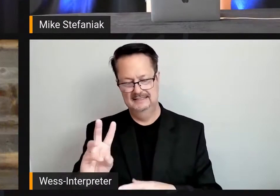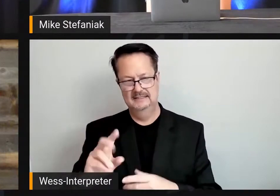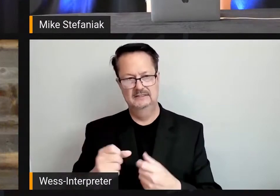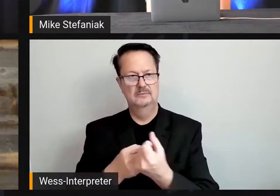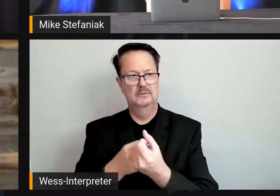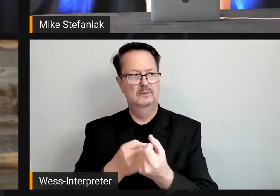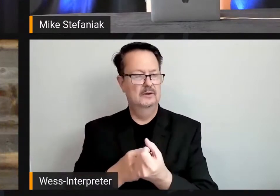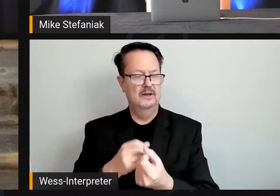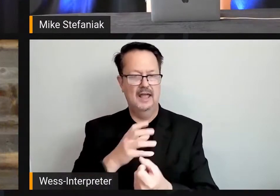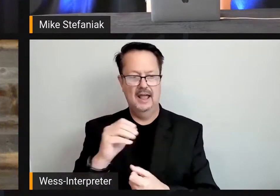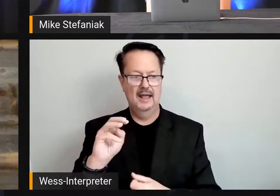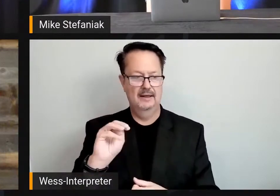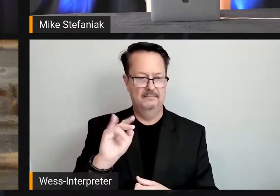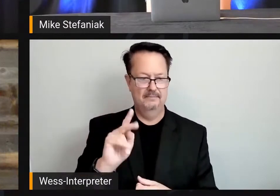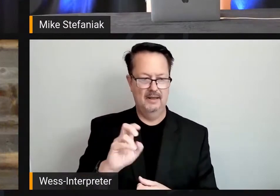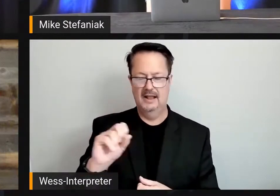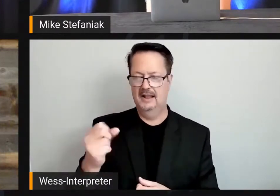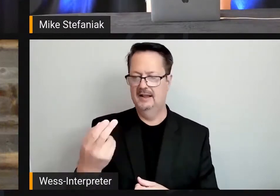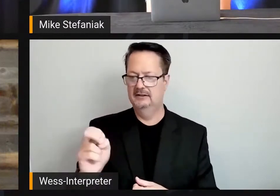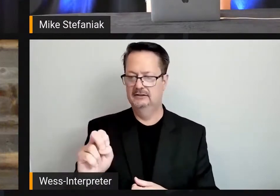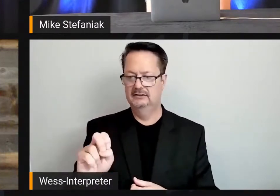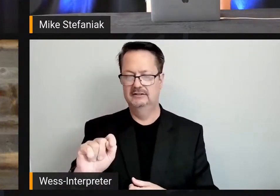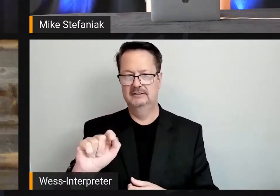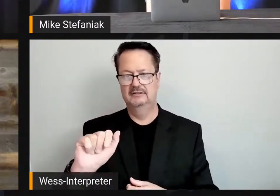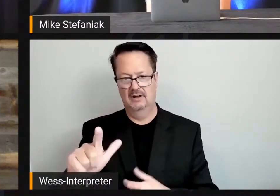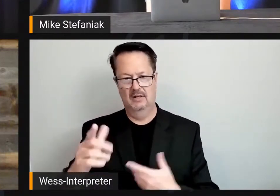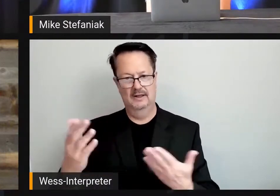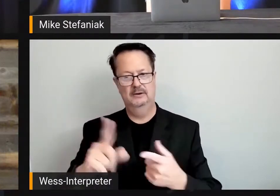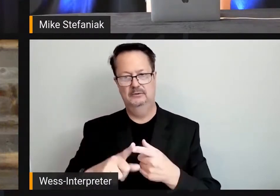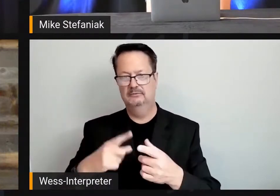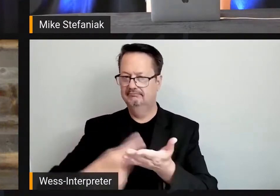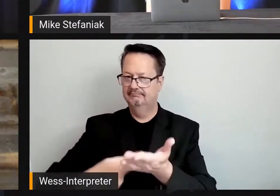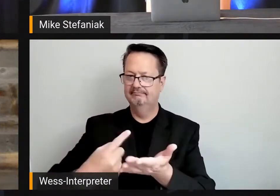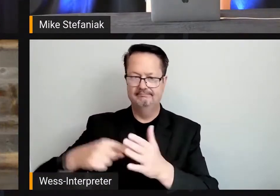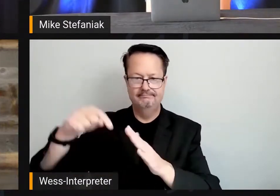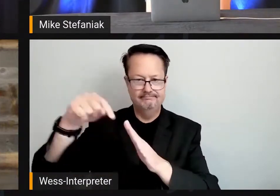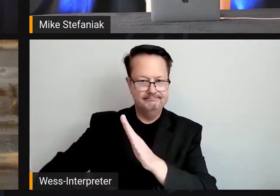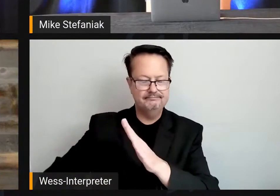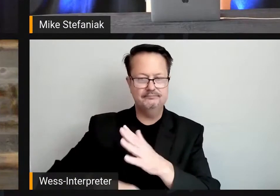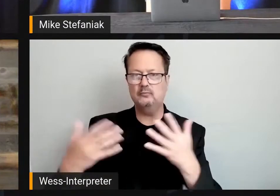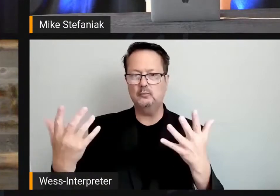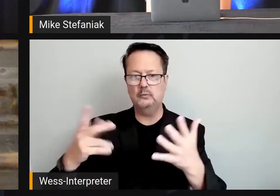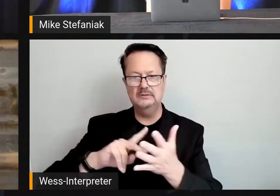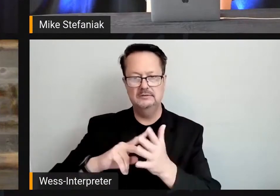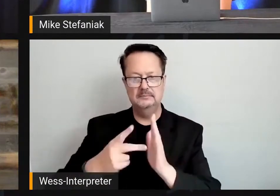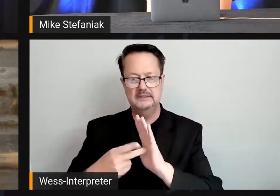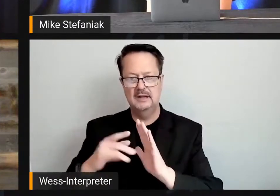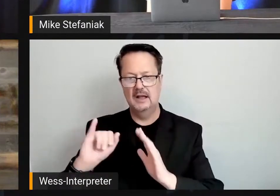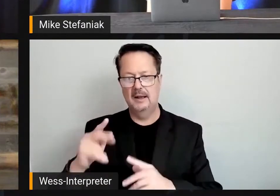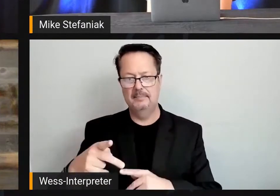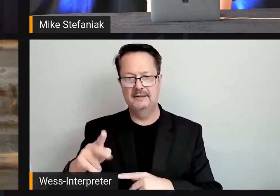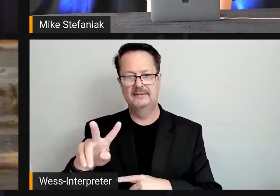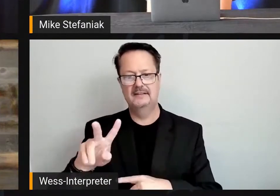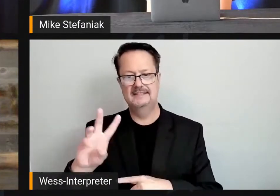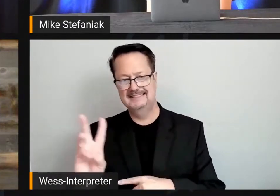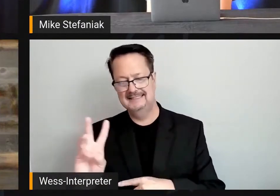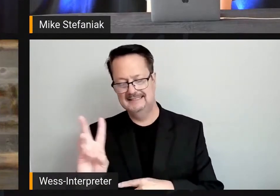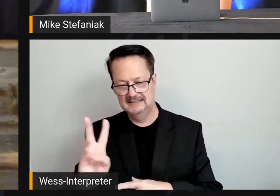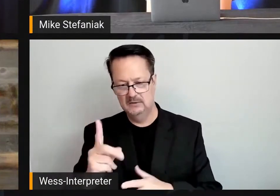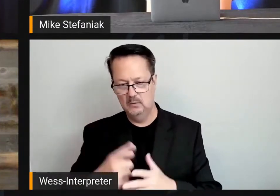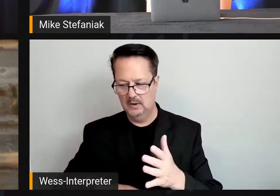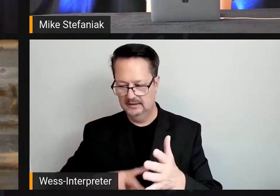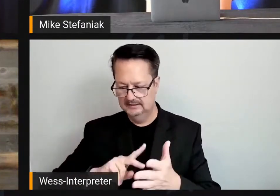Sheetal here are here to talk about it further. Like, what does it mean to get IPv6? What does it mean to